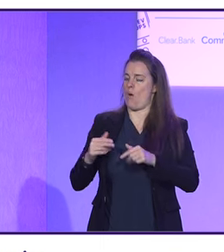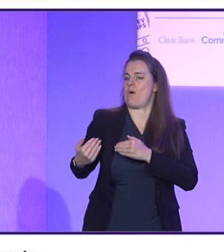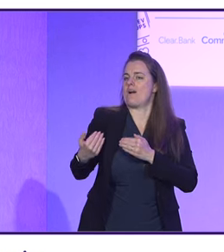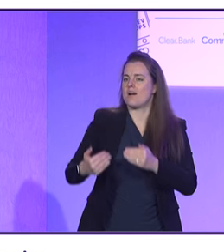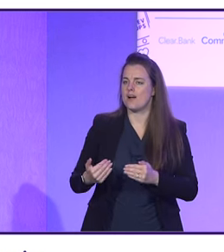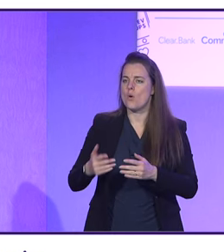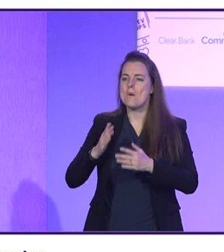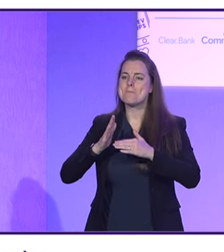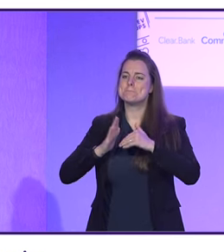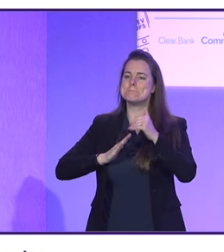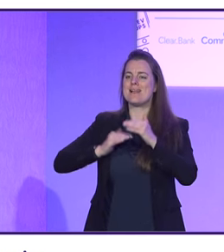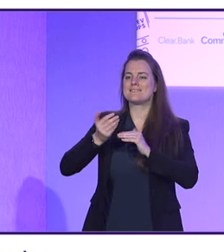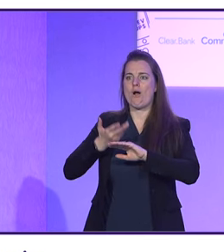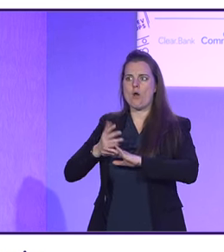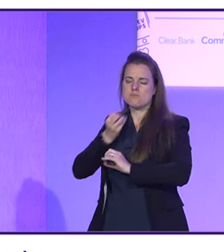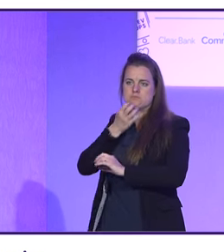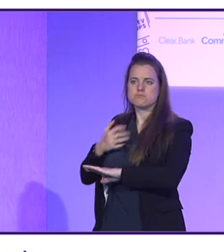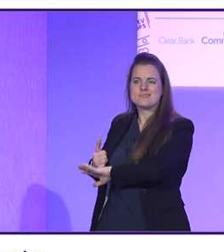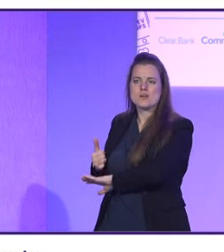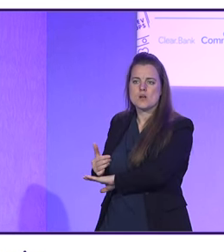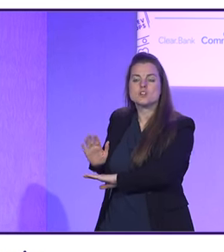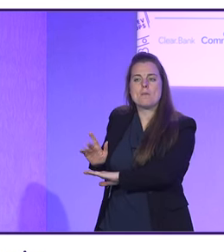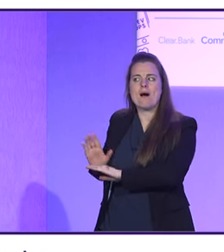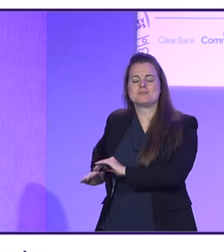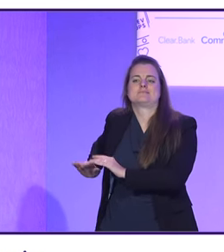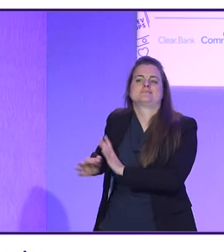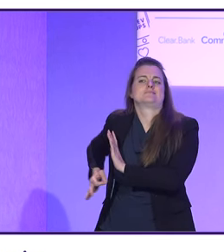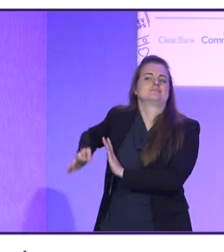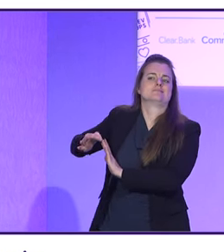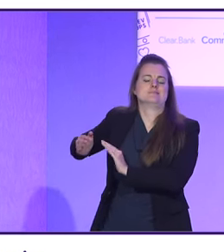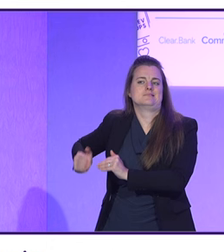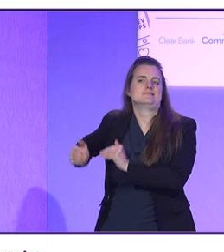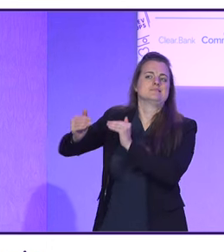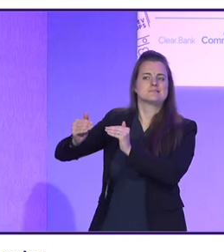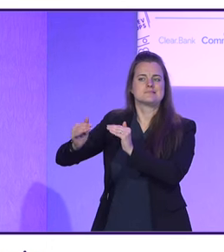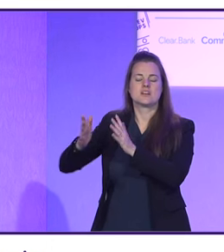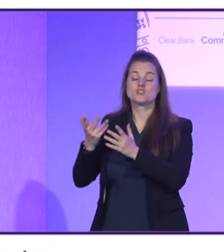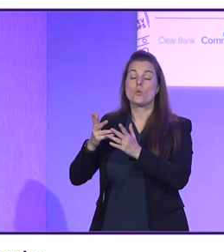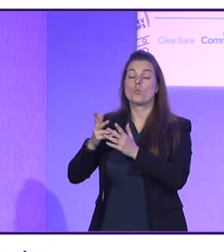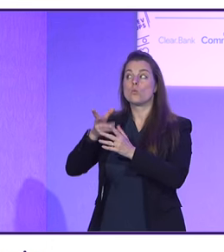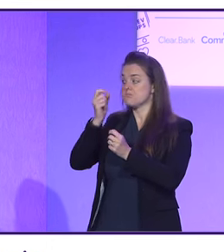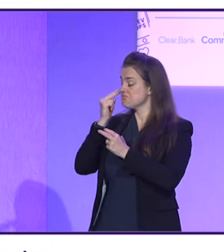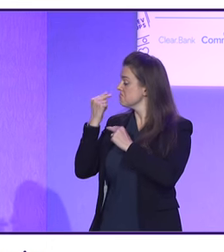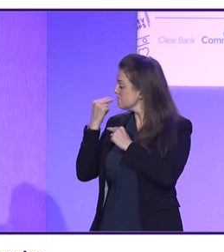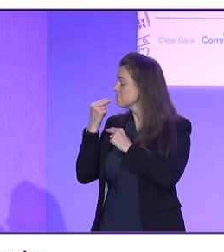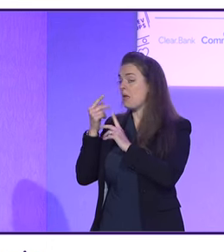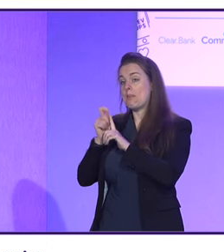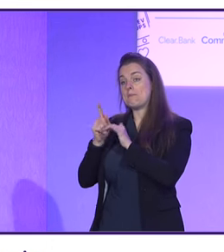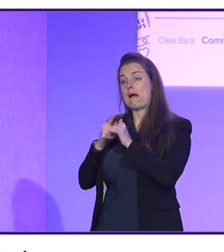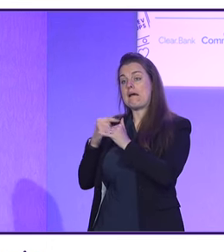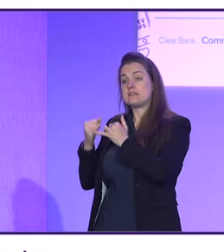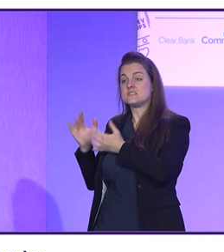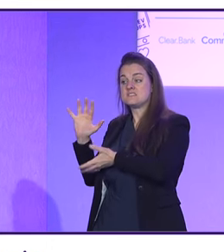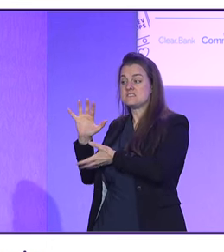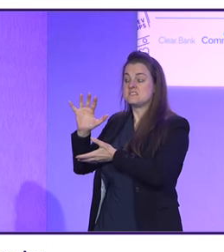to use, low maintenance risk, flexible and problem solving mindset of a PaaS, but we're doing it component by component,